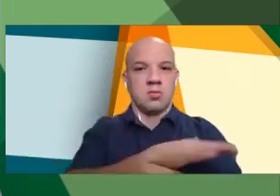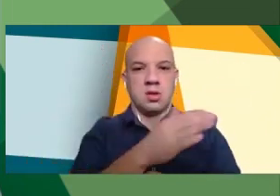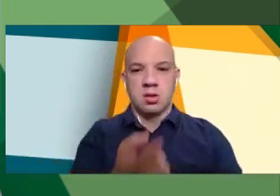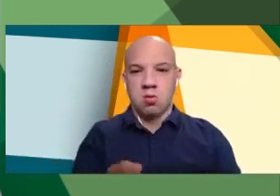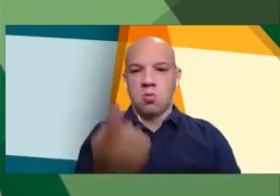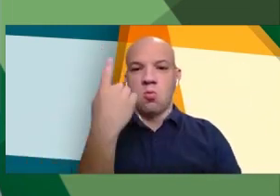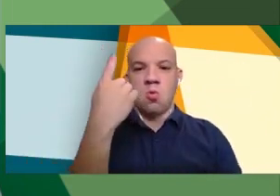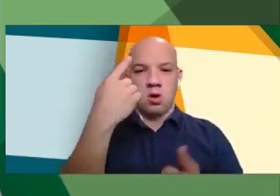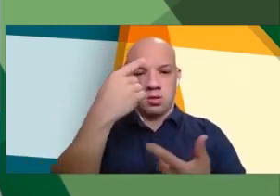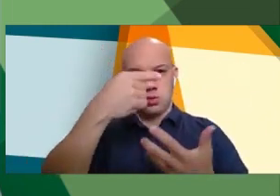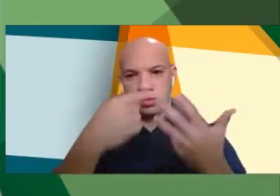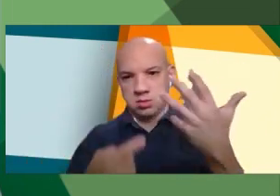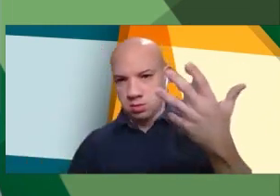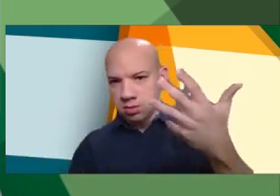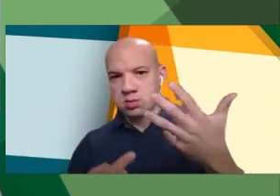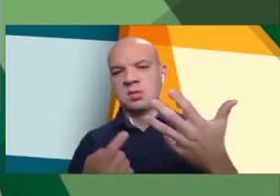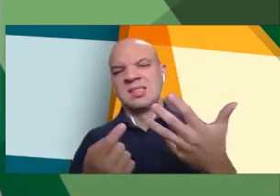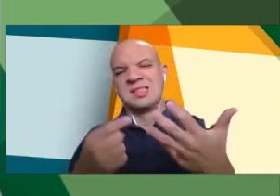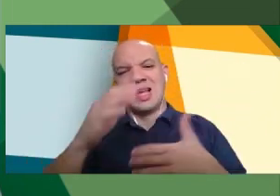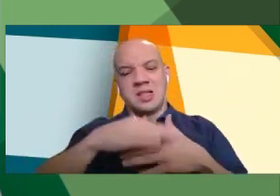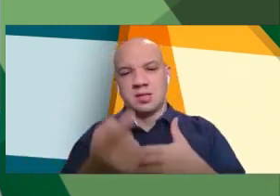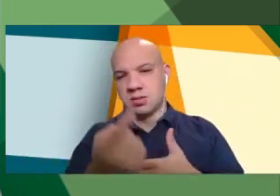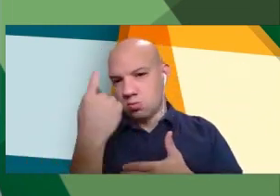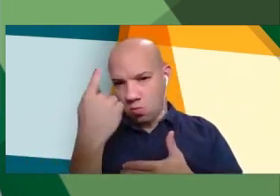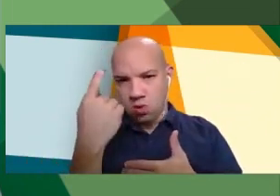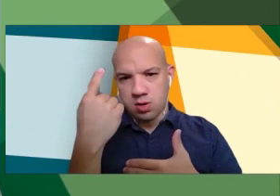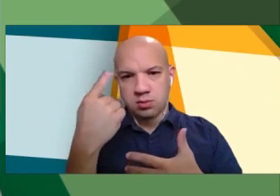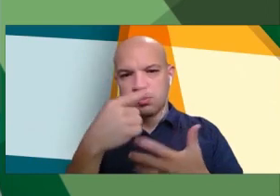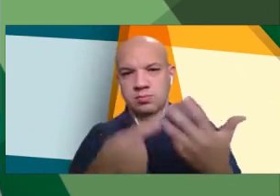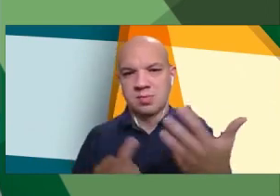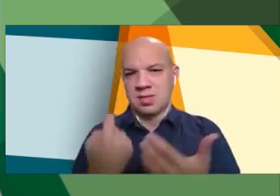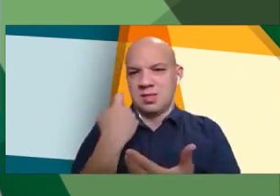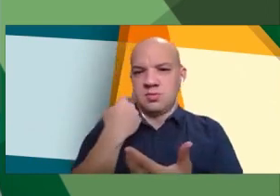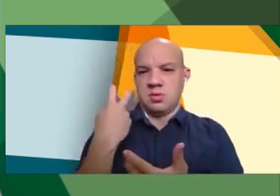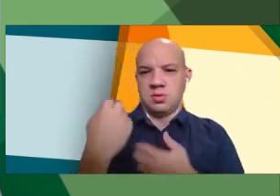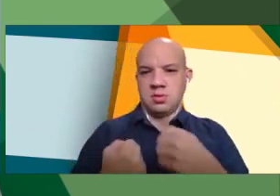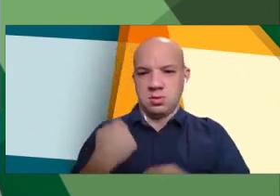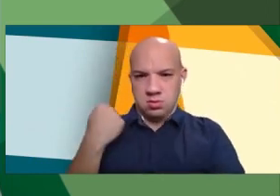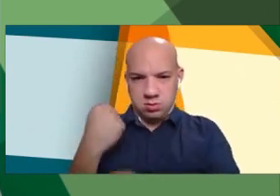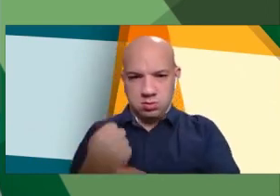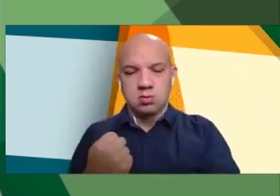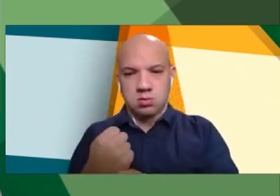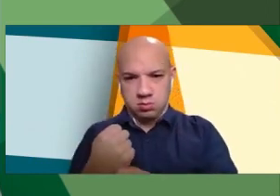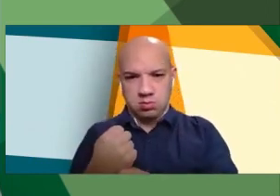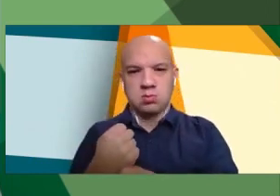of the following conditions: at least one contract in the last 10 years with a value of